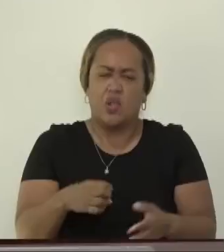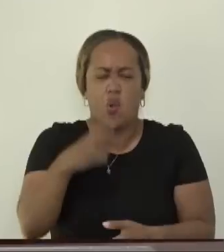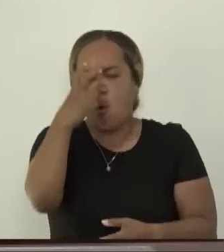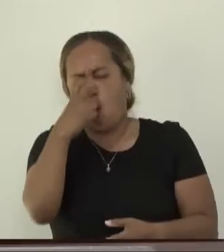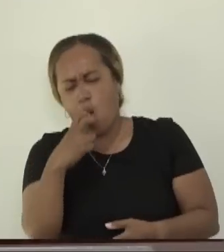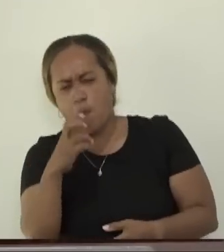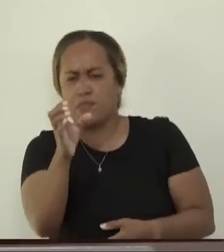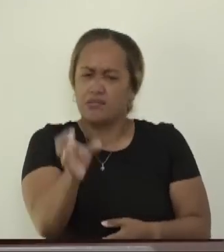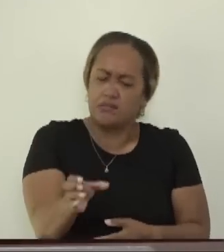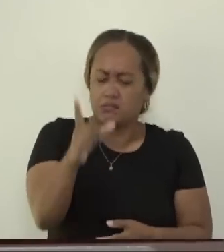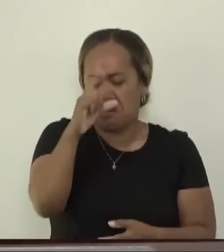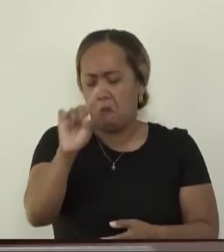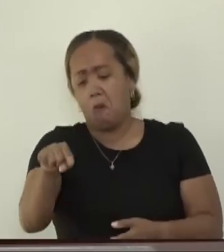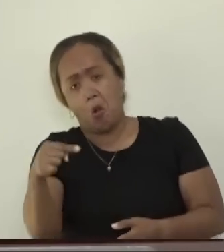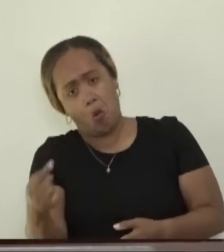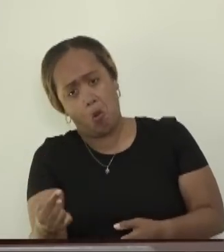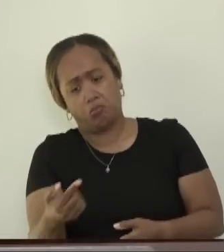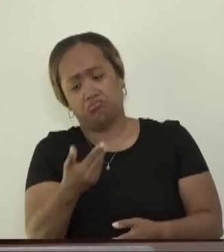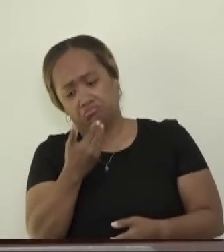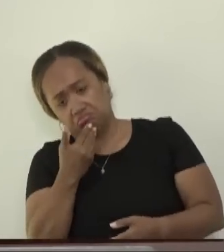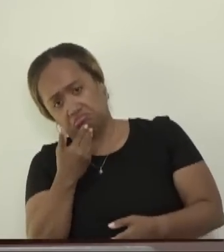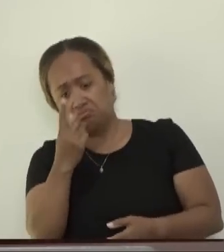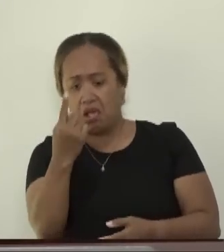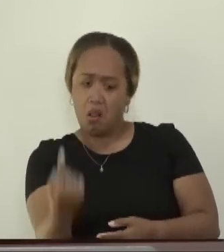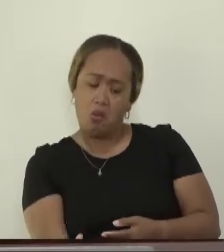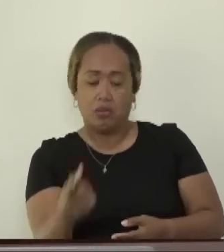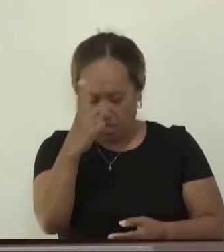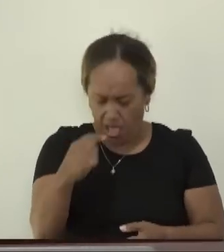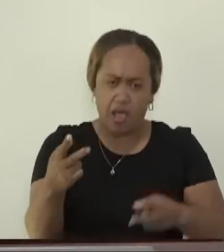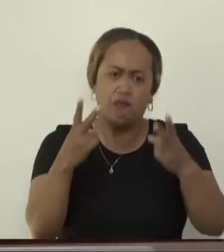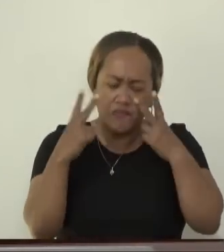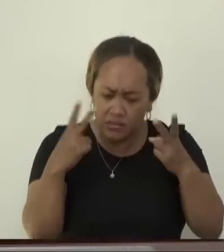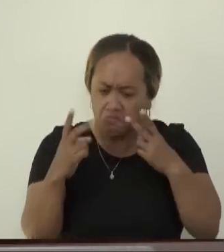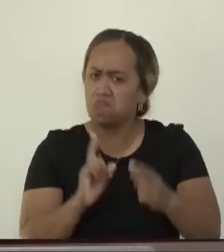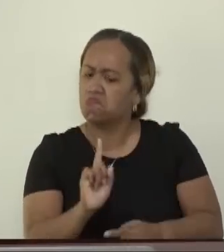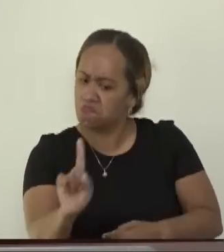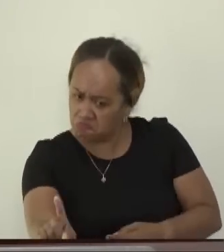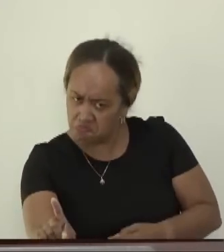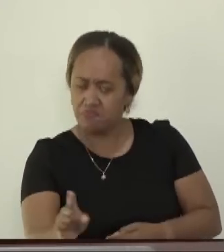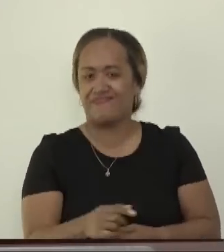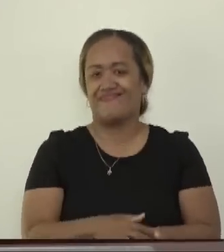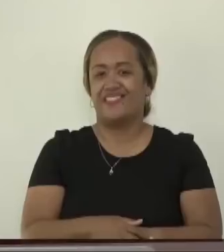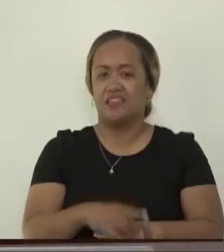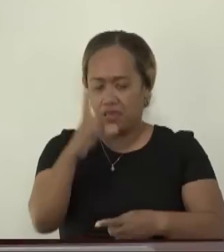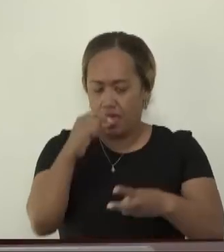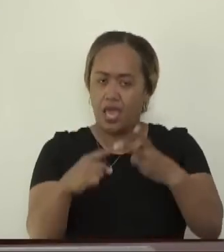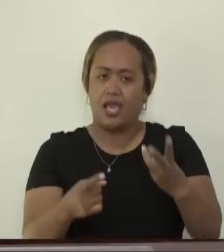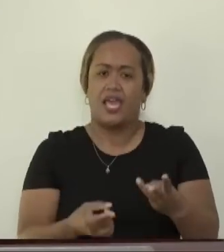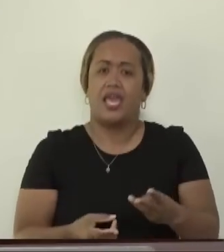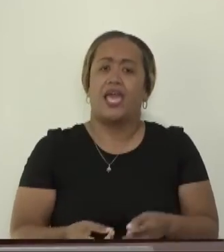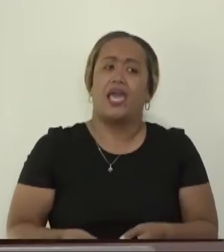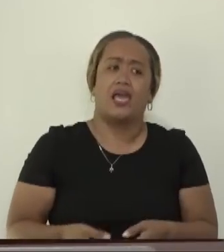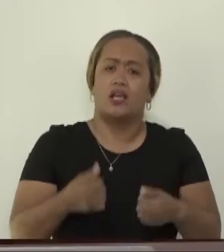person, alone and lonely, will appreciate a visit from a friendly stranger. When you offer counsel